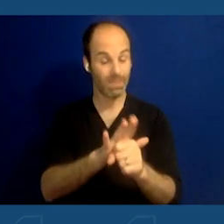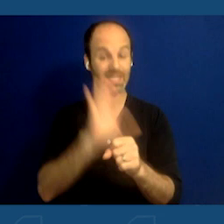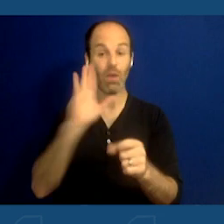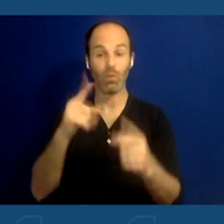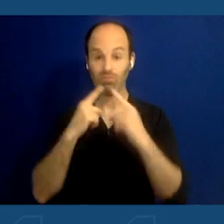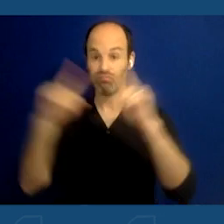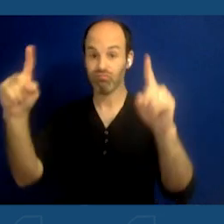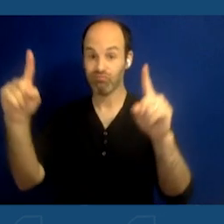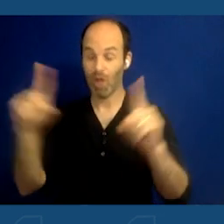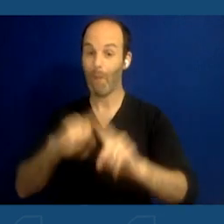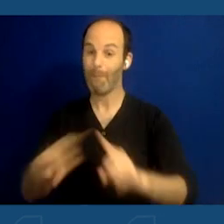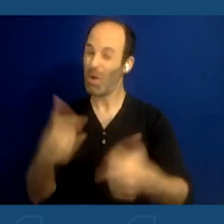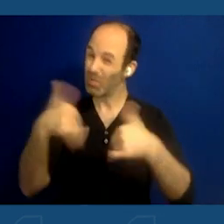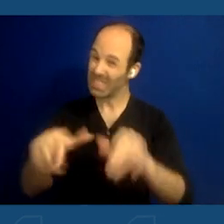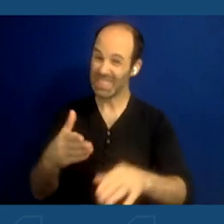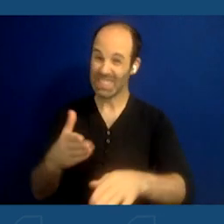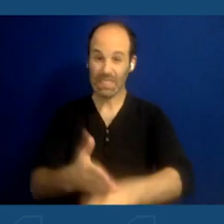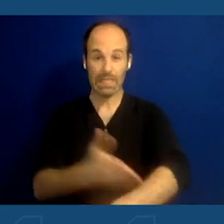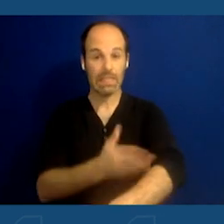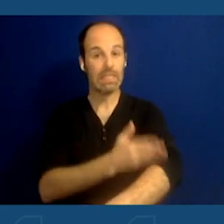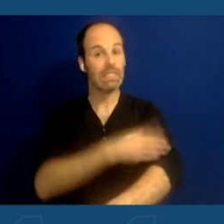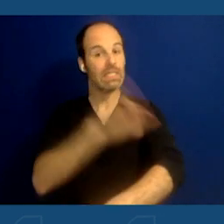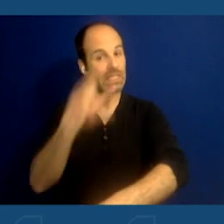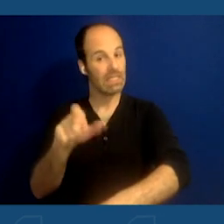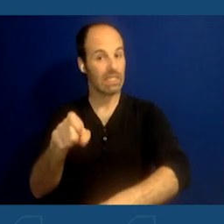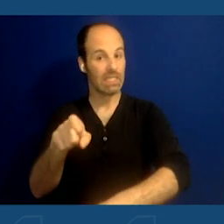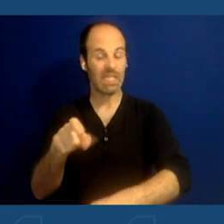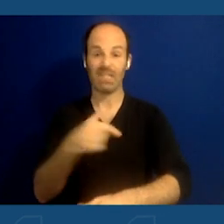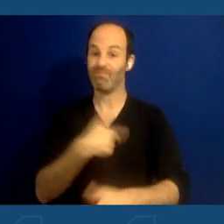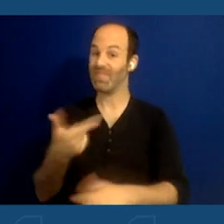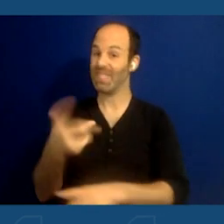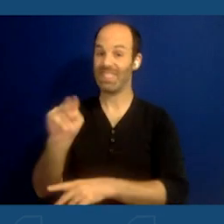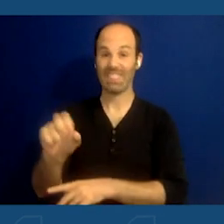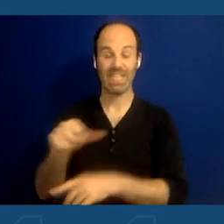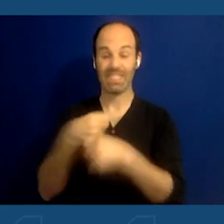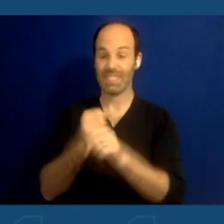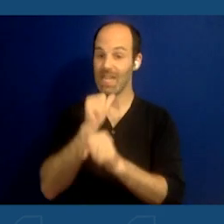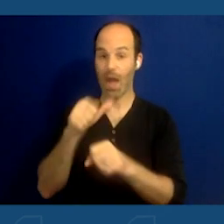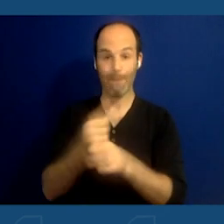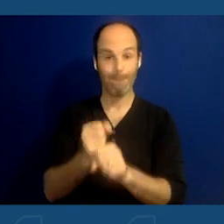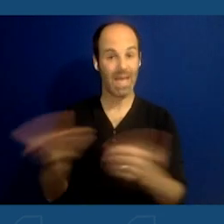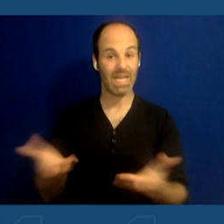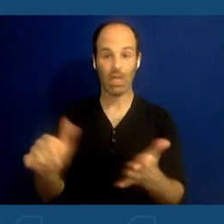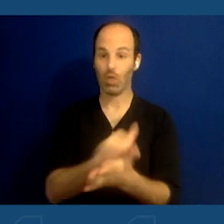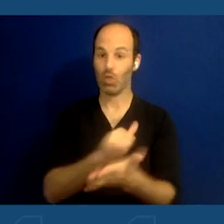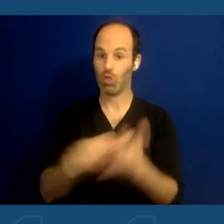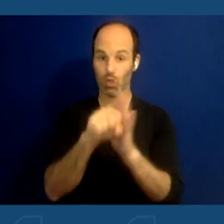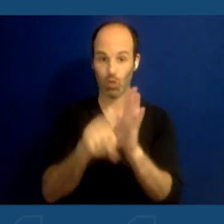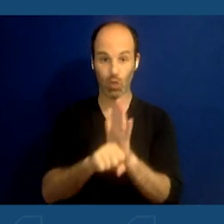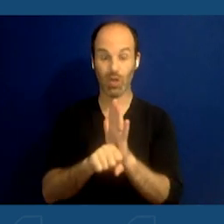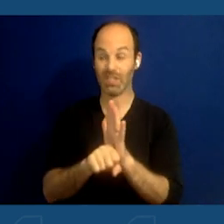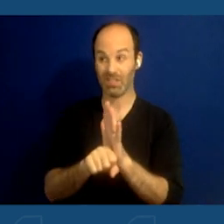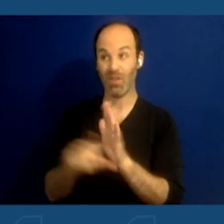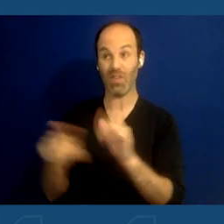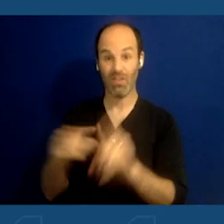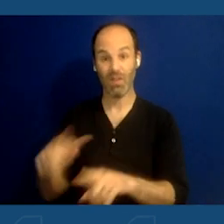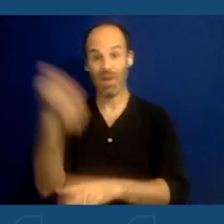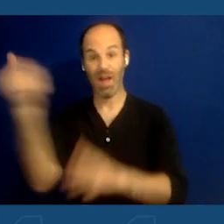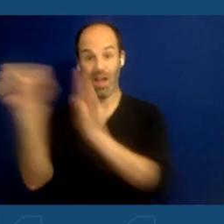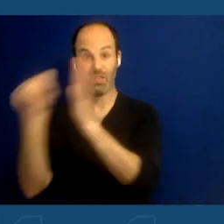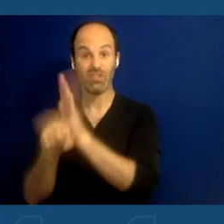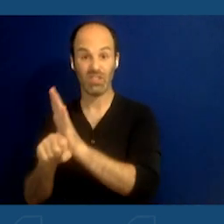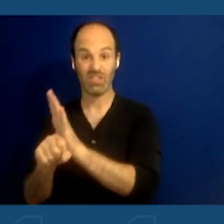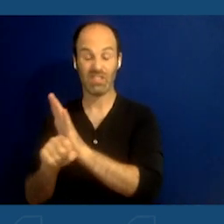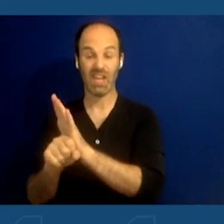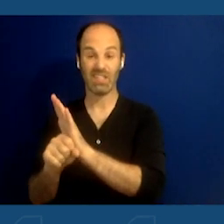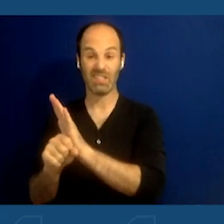way to go. These are not guns manufactured in the state of New York. So clearly they're coming from somewhere else. They're coming from another state. And